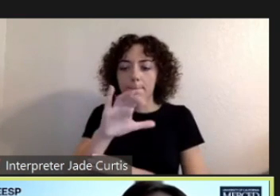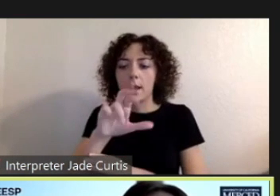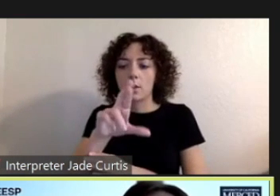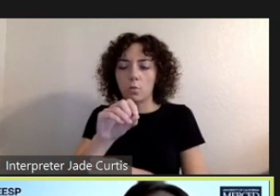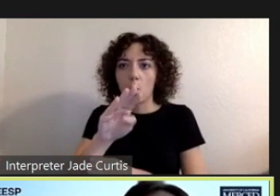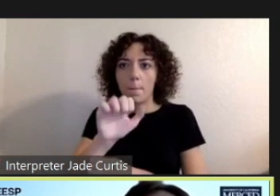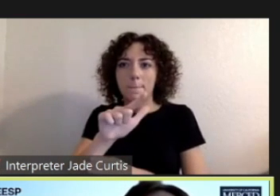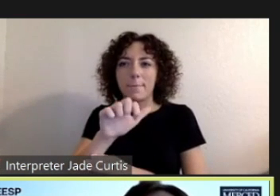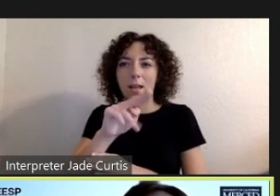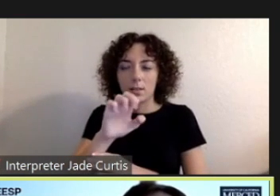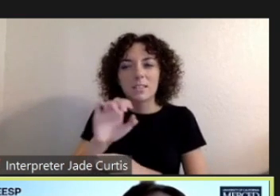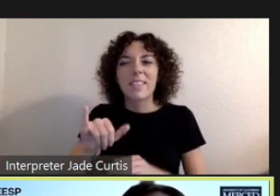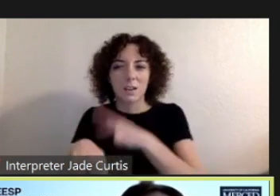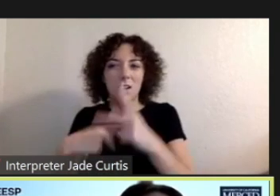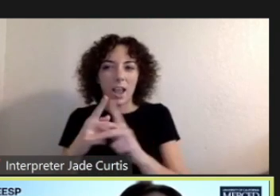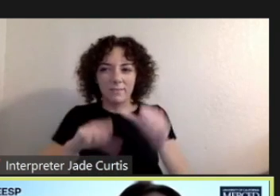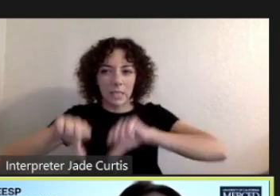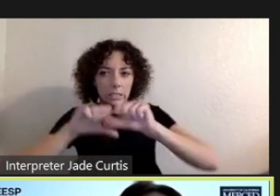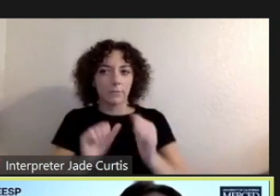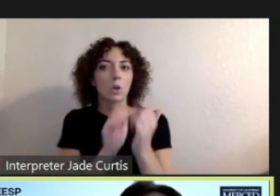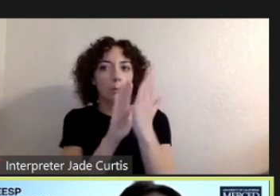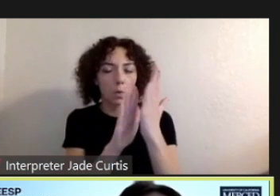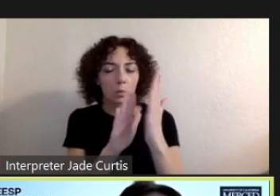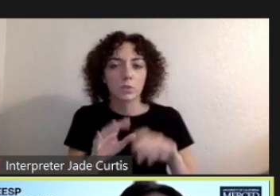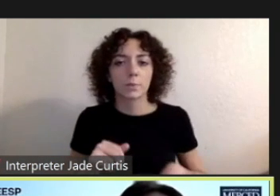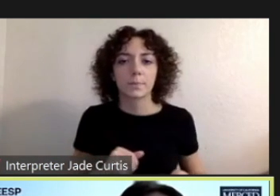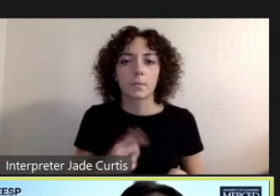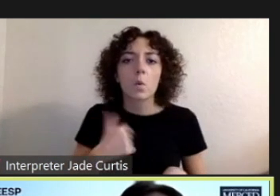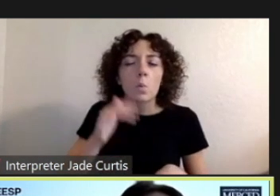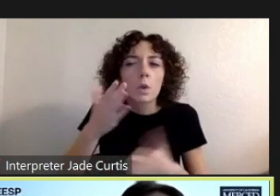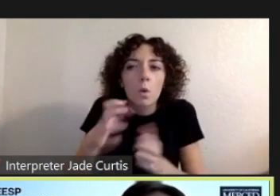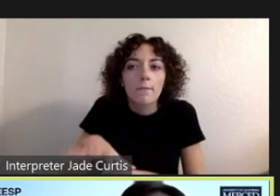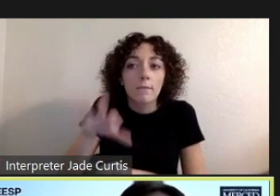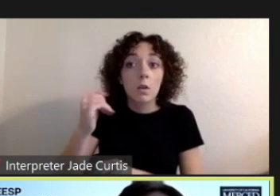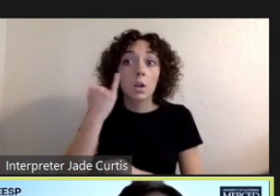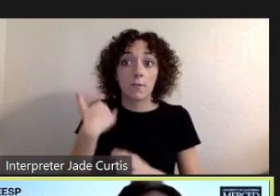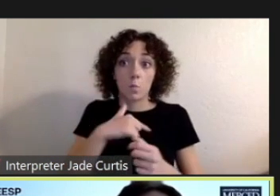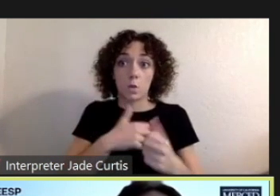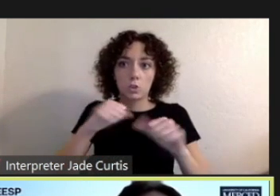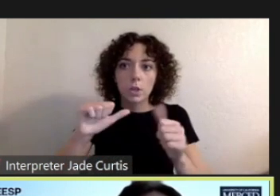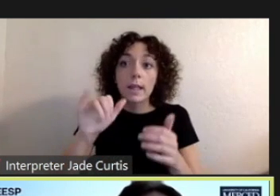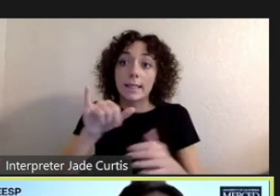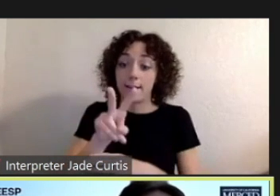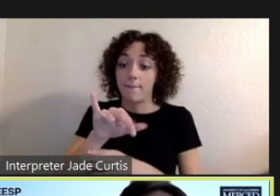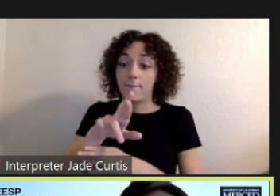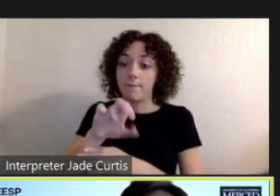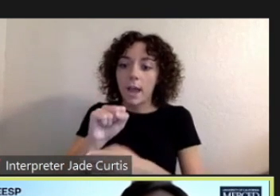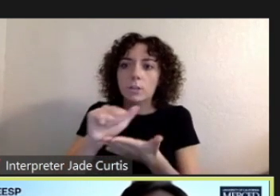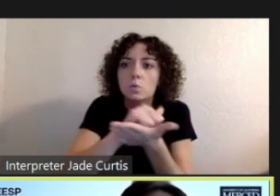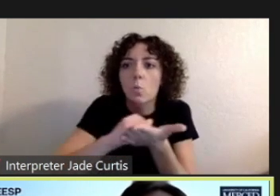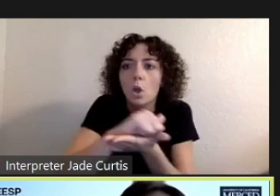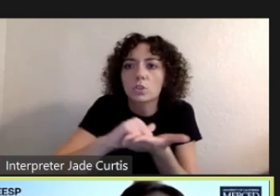QCMD approach. And subsequently, we tried to find out what would happen if we tried to wash out that virus using different flow